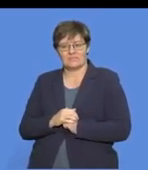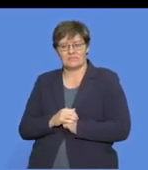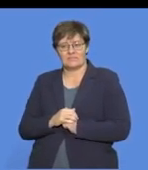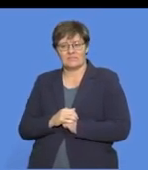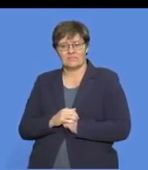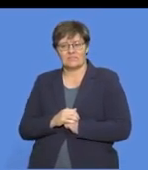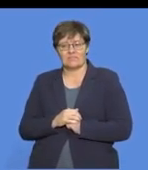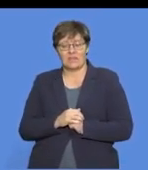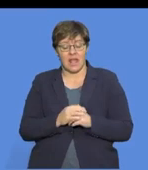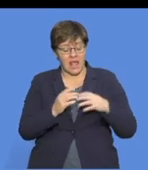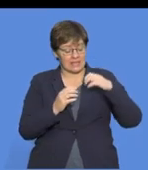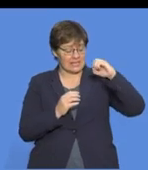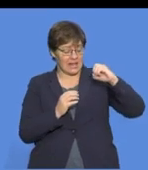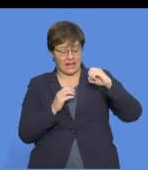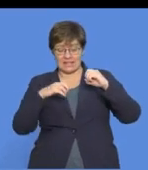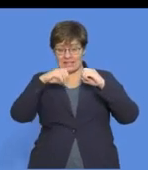Two cells